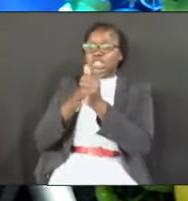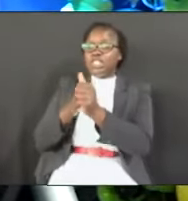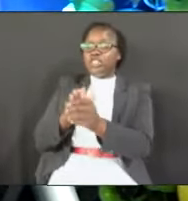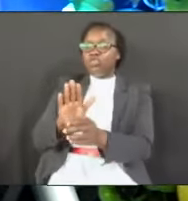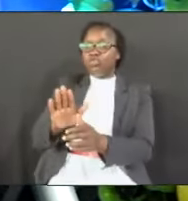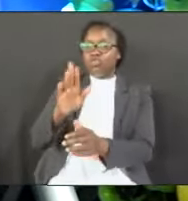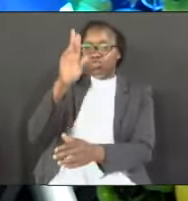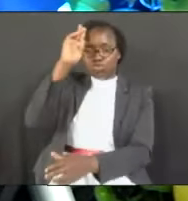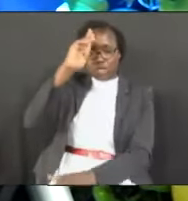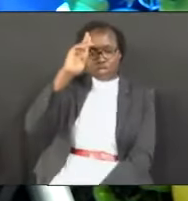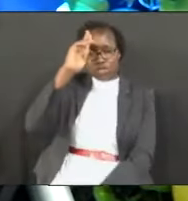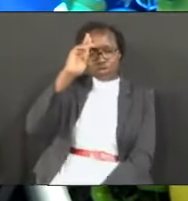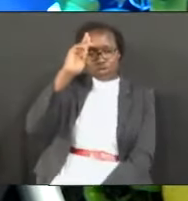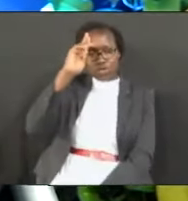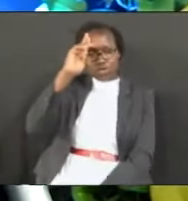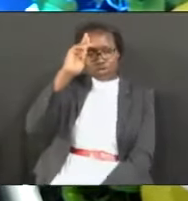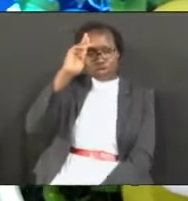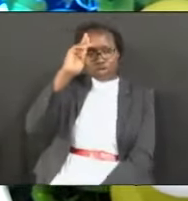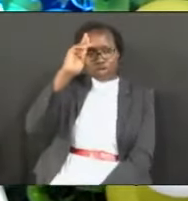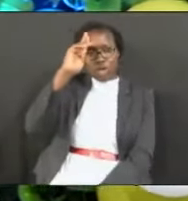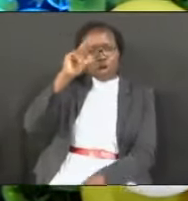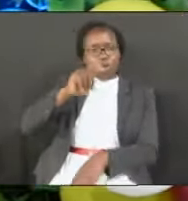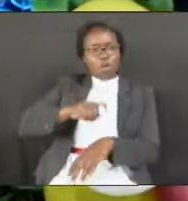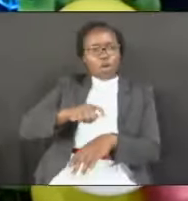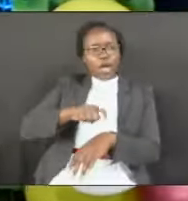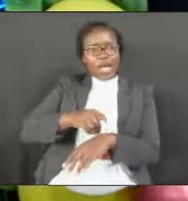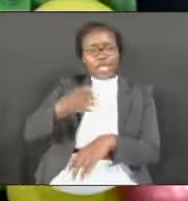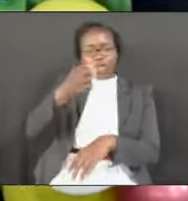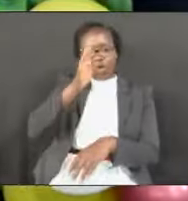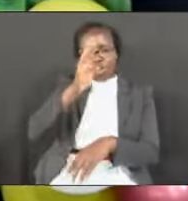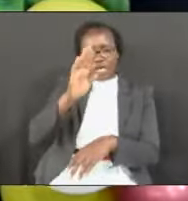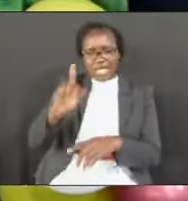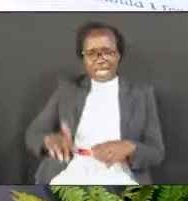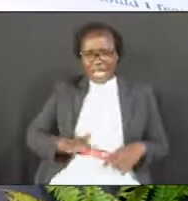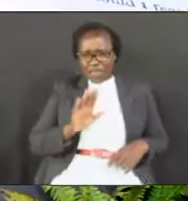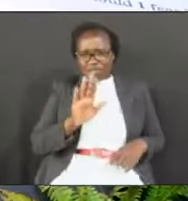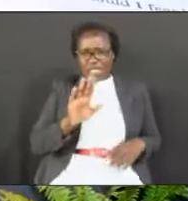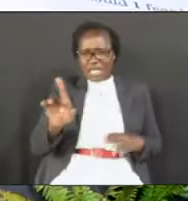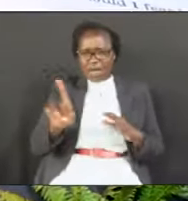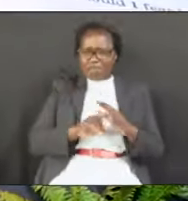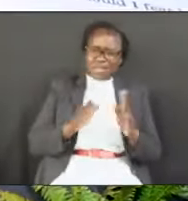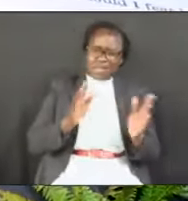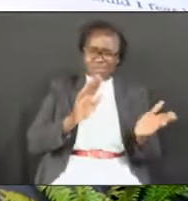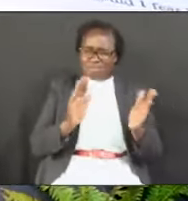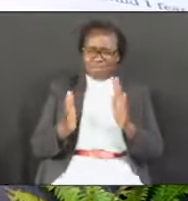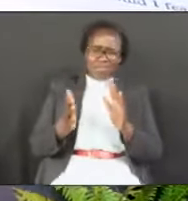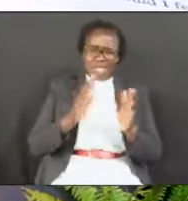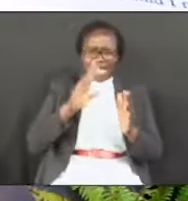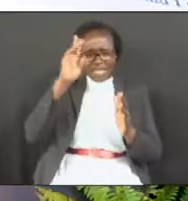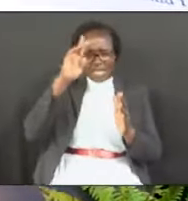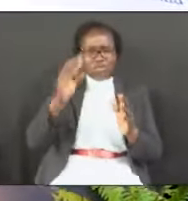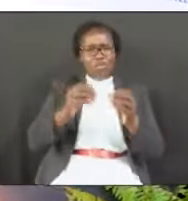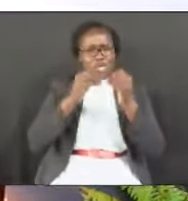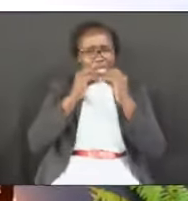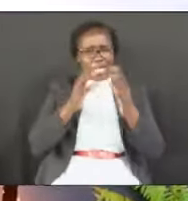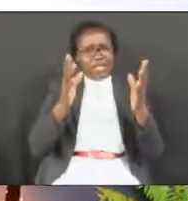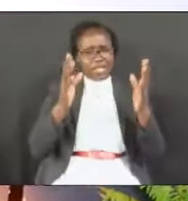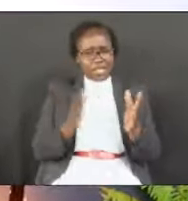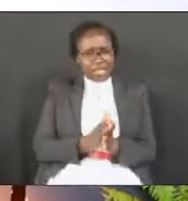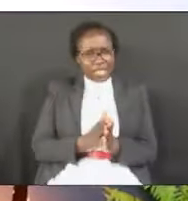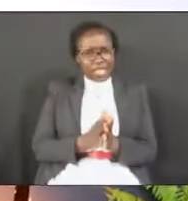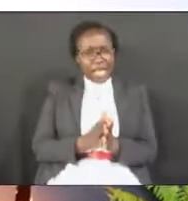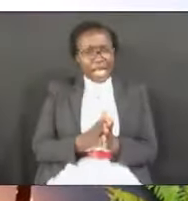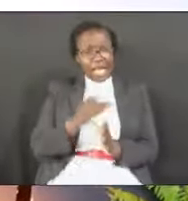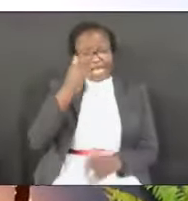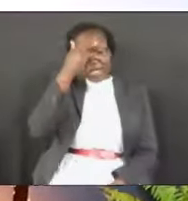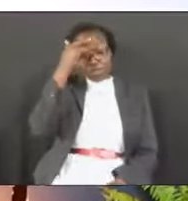reason. Whenever God in your life appears and seems quite unreasonable, it is